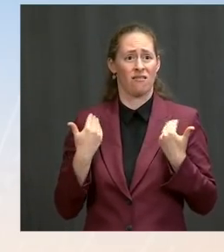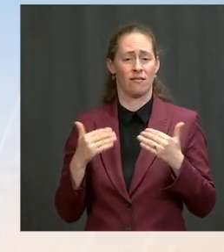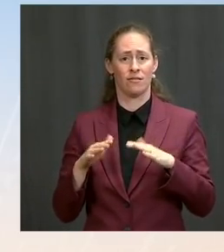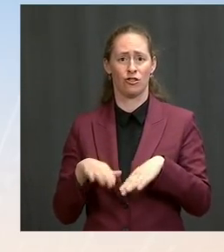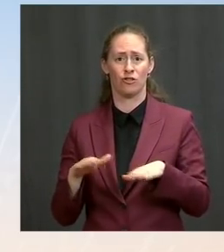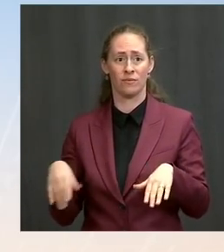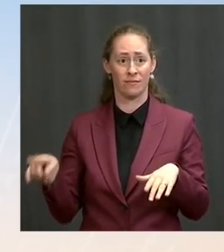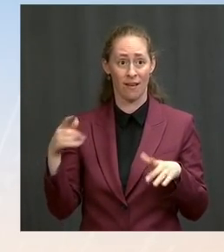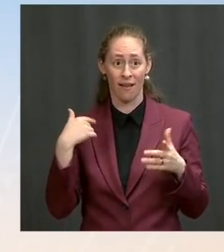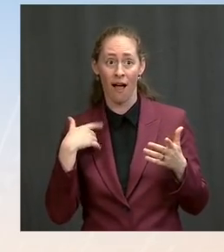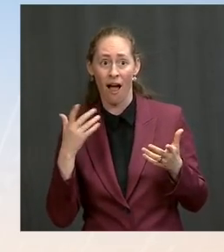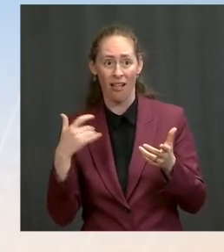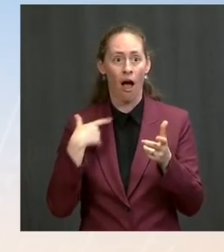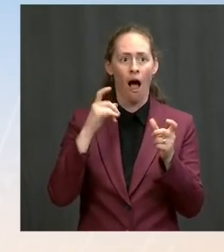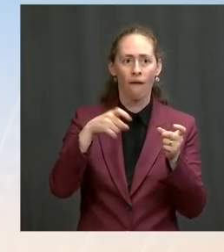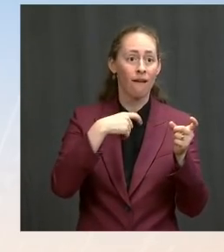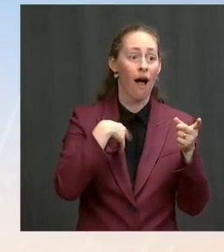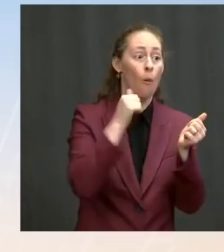of you.